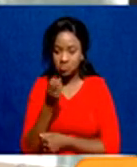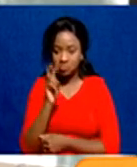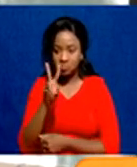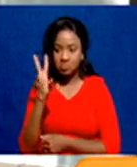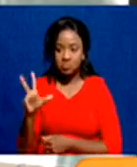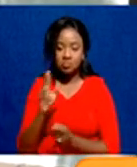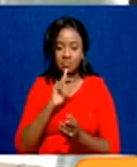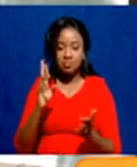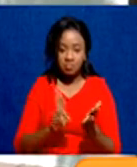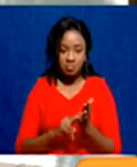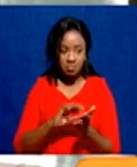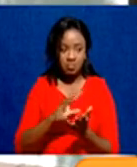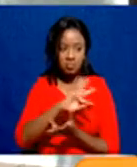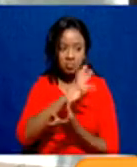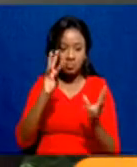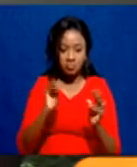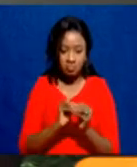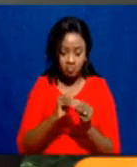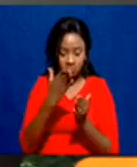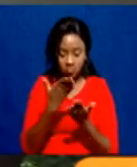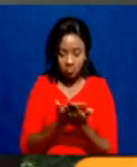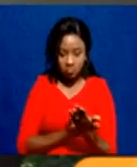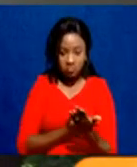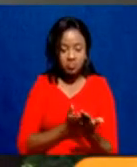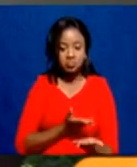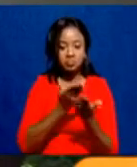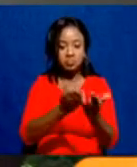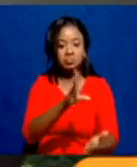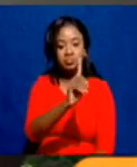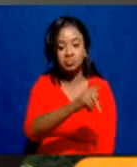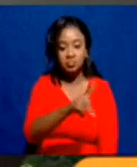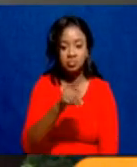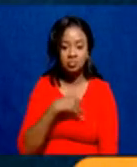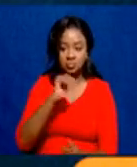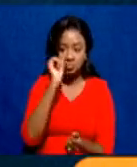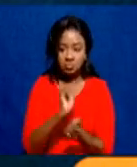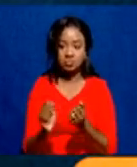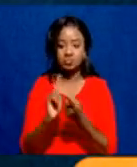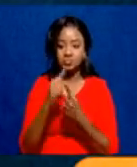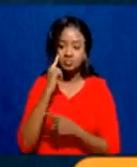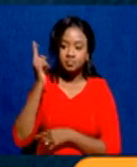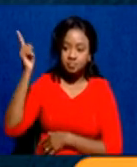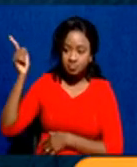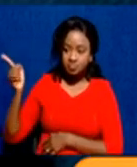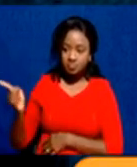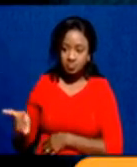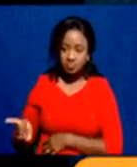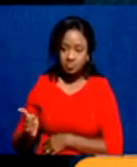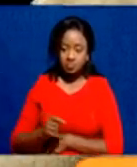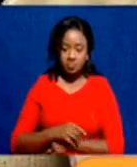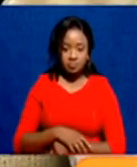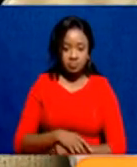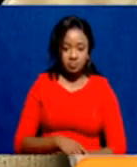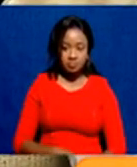report was compiled and forwarded to the DPP with recommendations to charge the clerk, Gediel Maganga, and